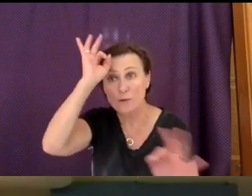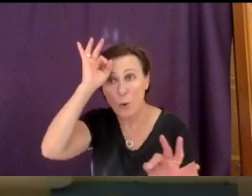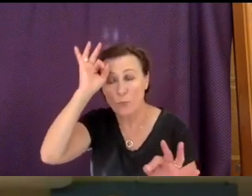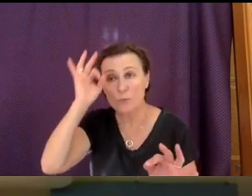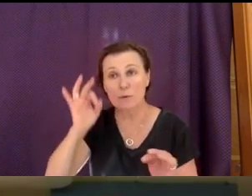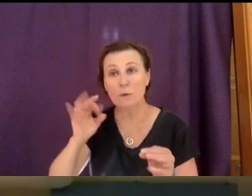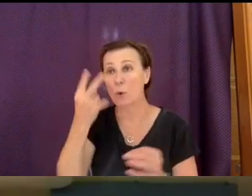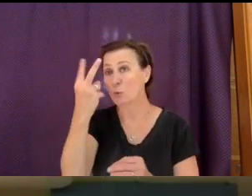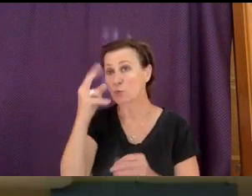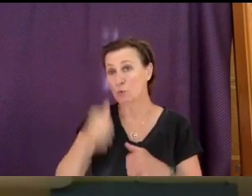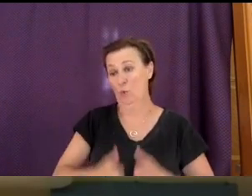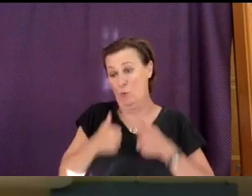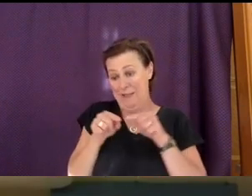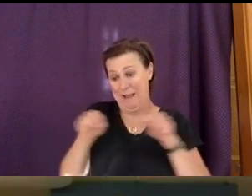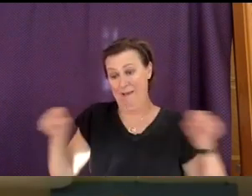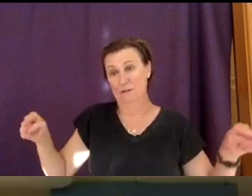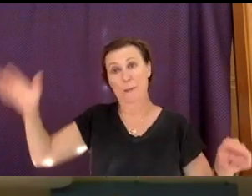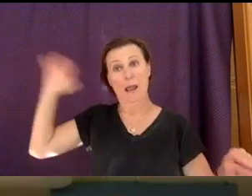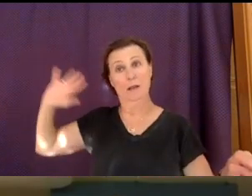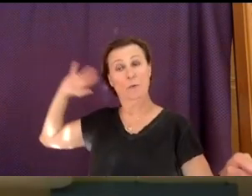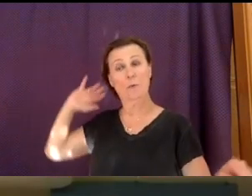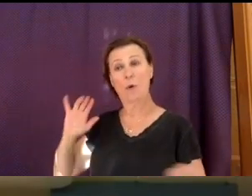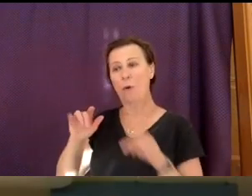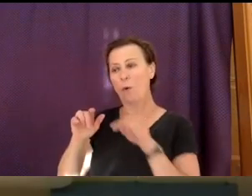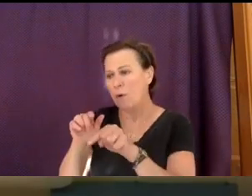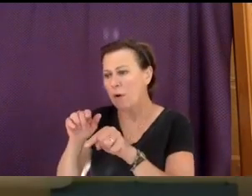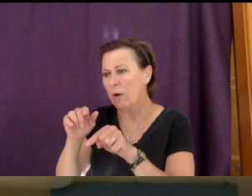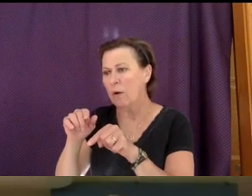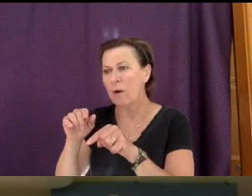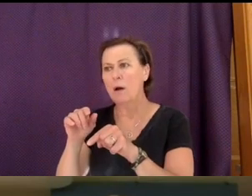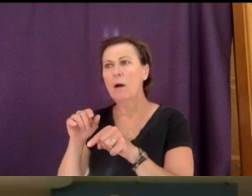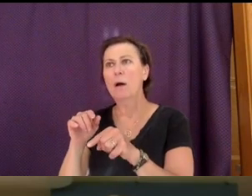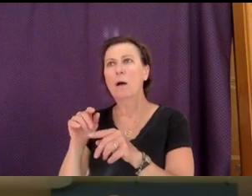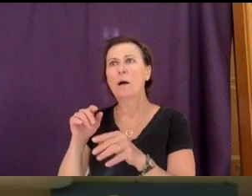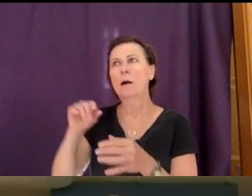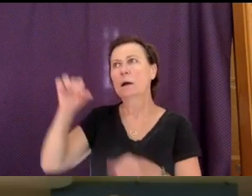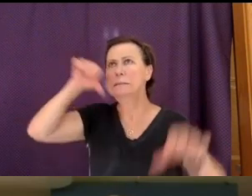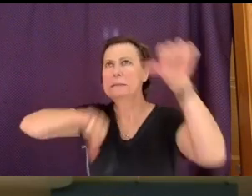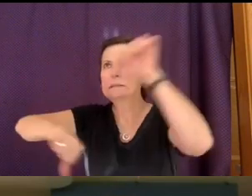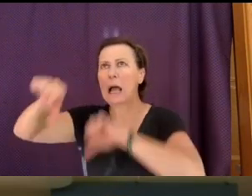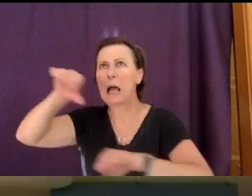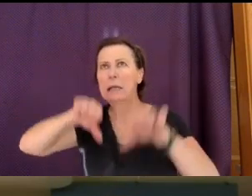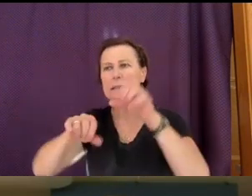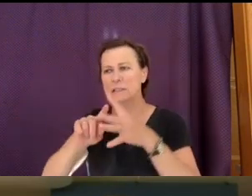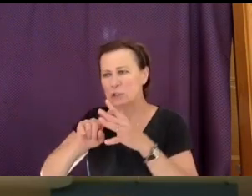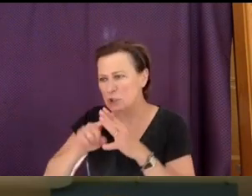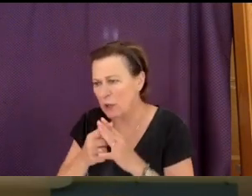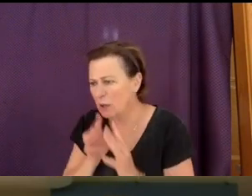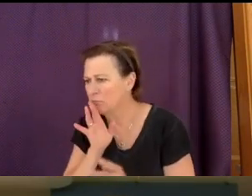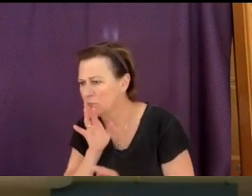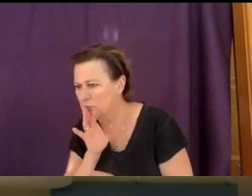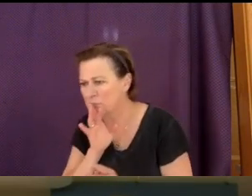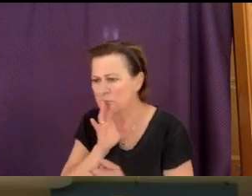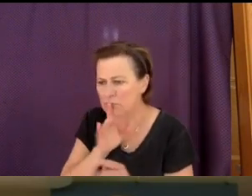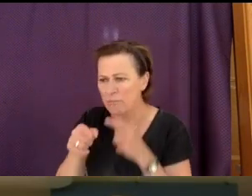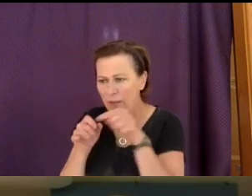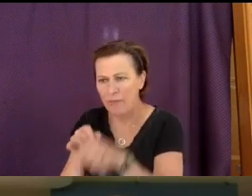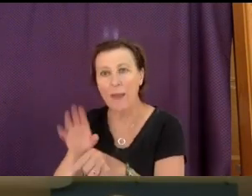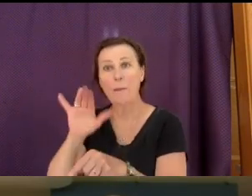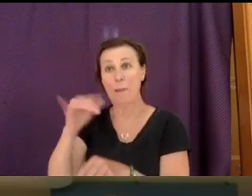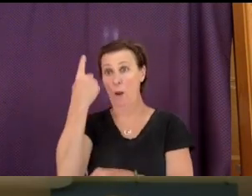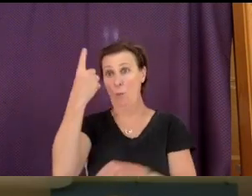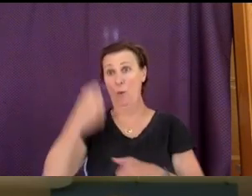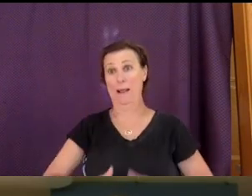2 lifespans ago, they were the obscure mutterings of laboratory scientists. By